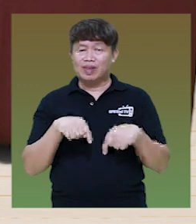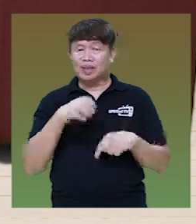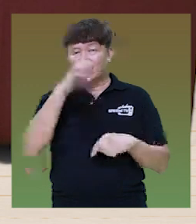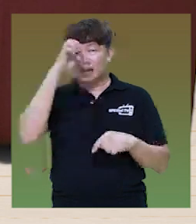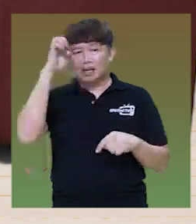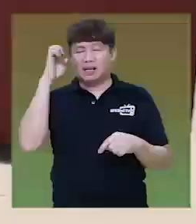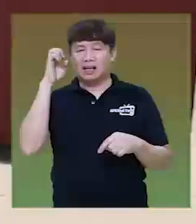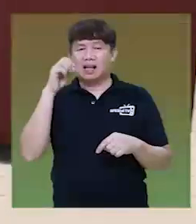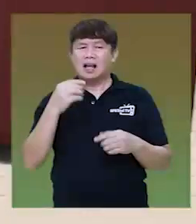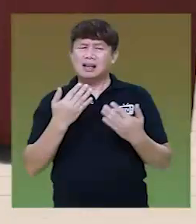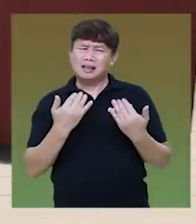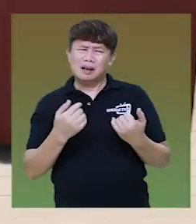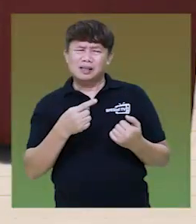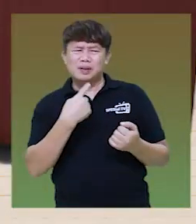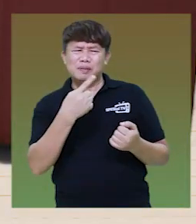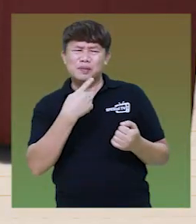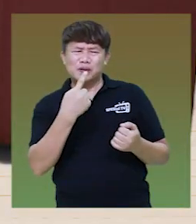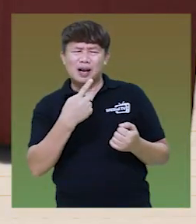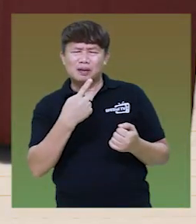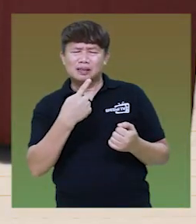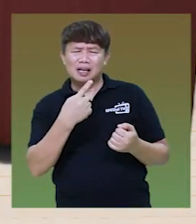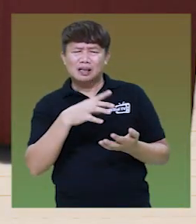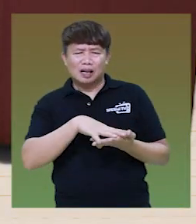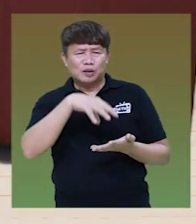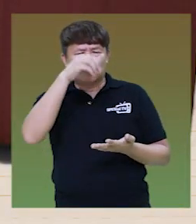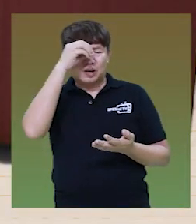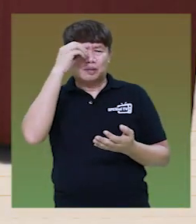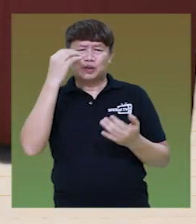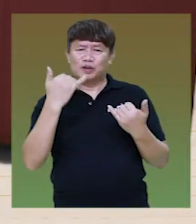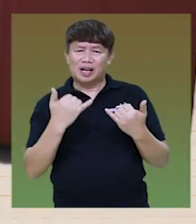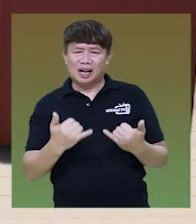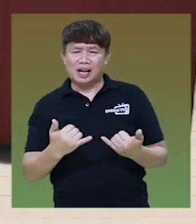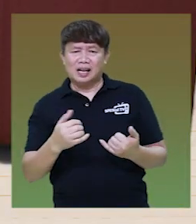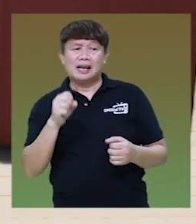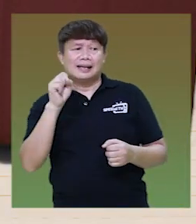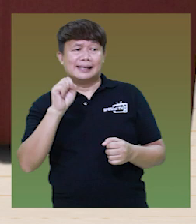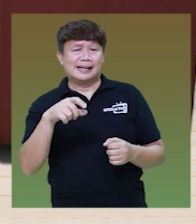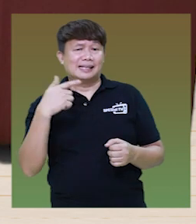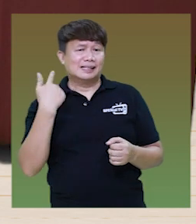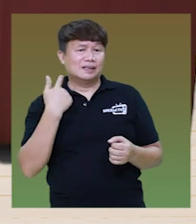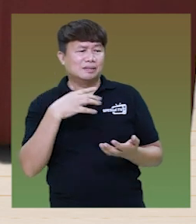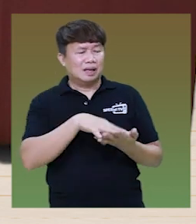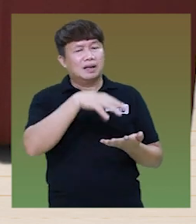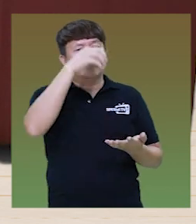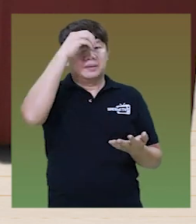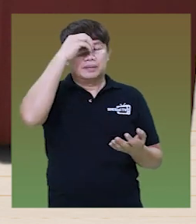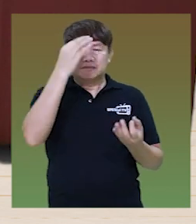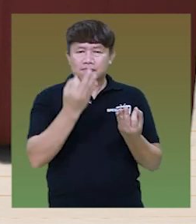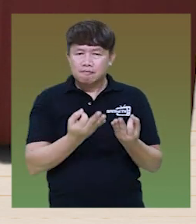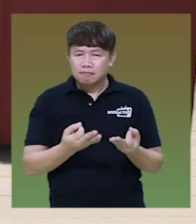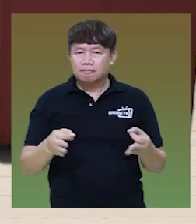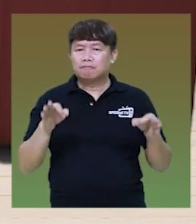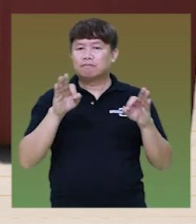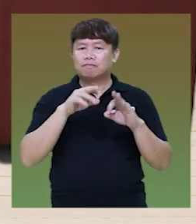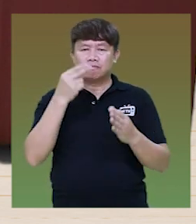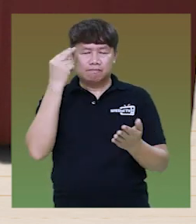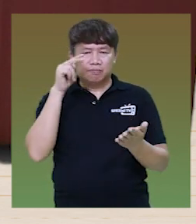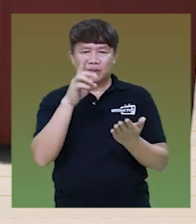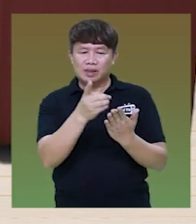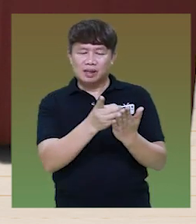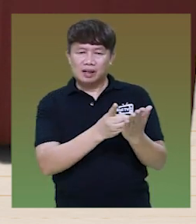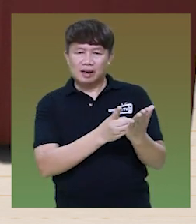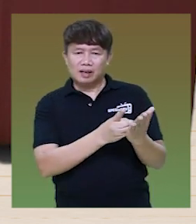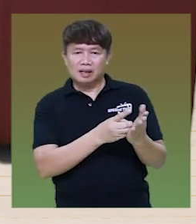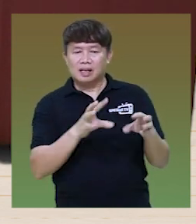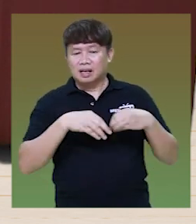Can you tell me what you have learned today? Yes, Gina. I learned how important noting details is